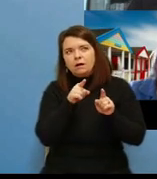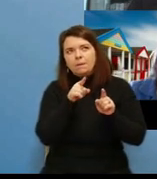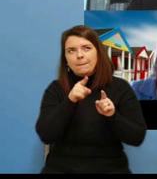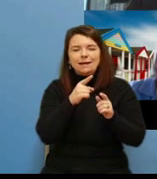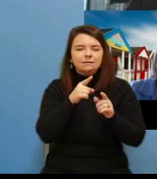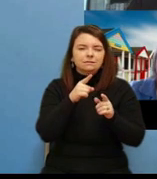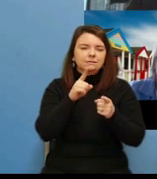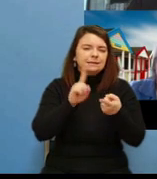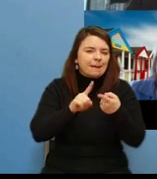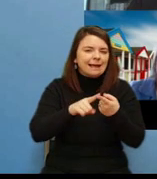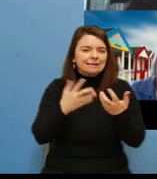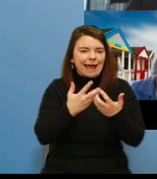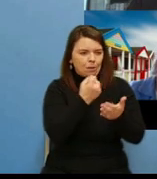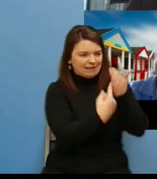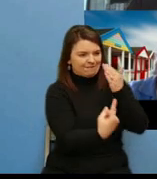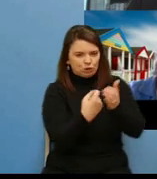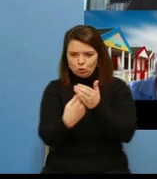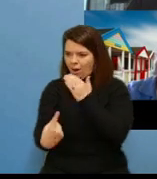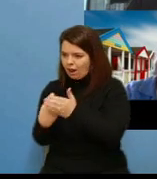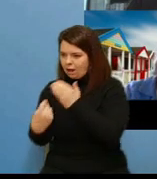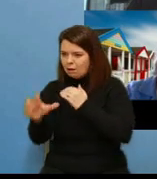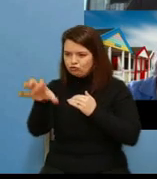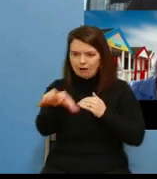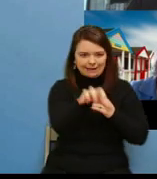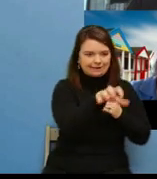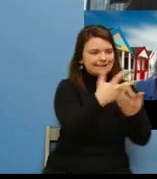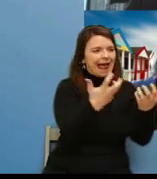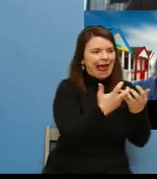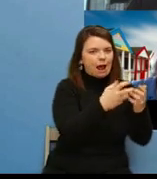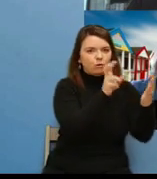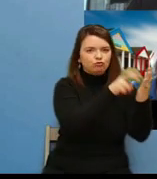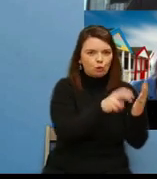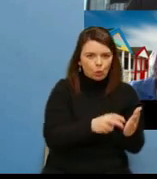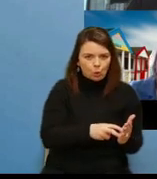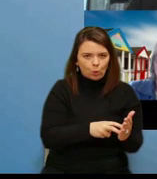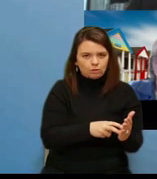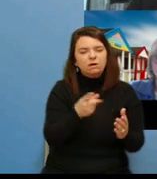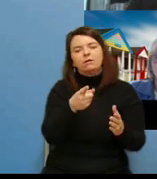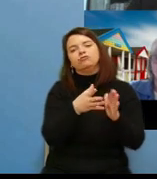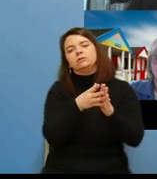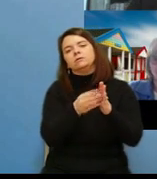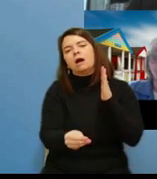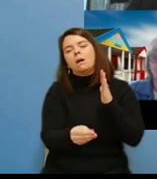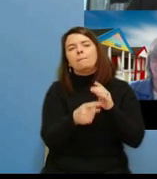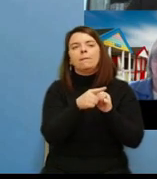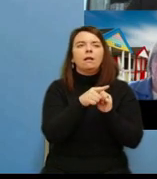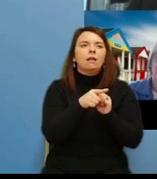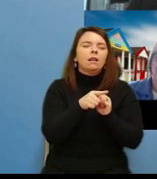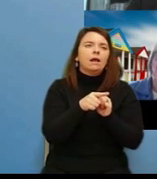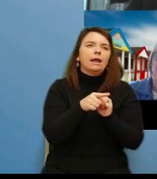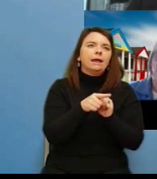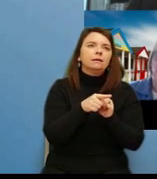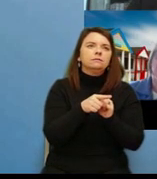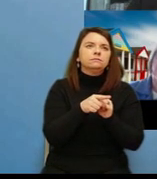whole journey, potentially. It depends how individual practices actually record. So, for example, a triage followed